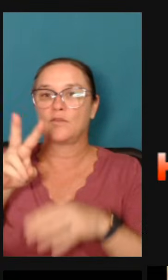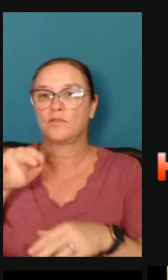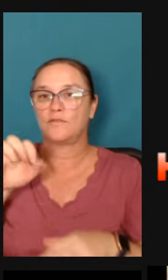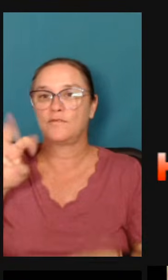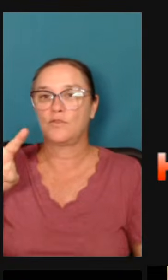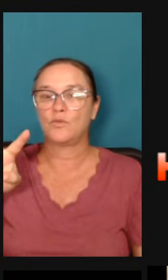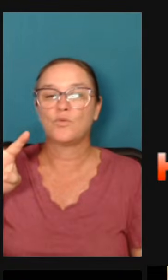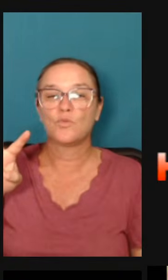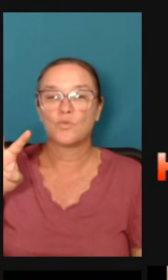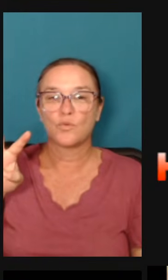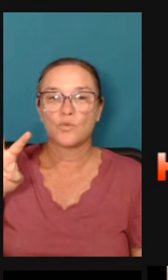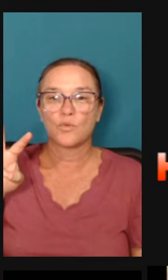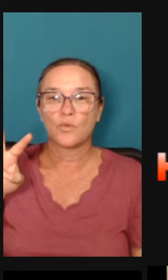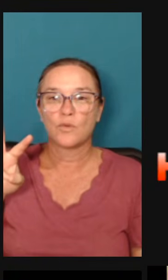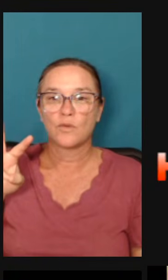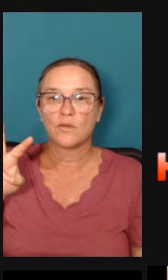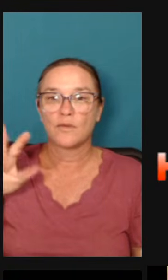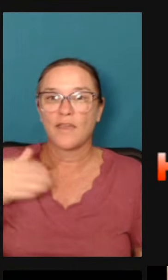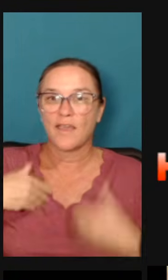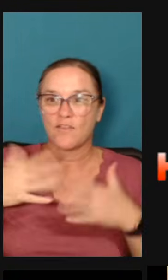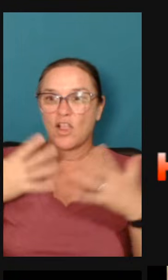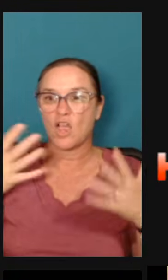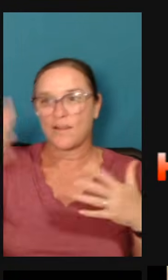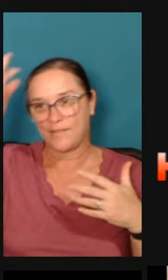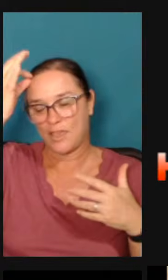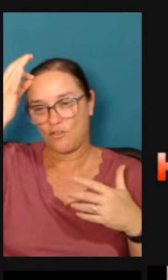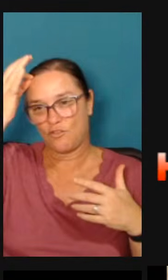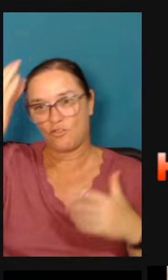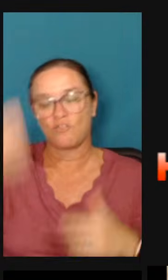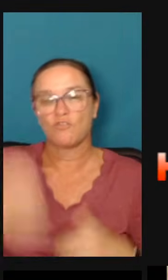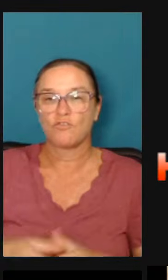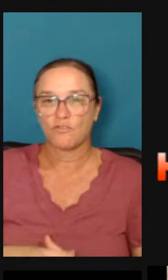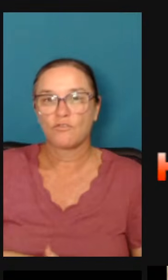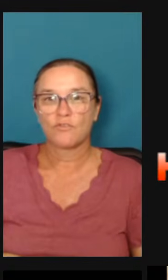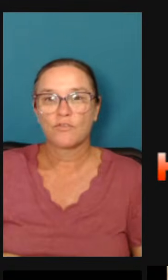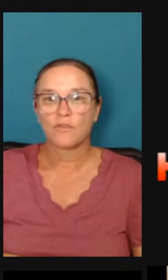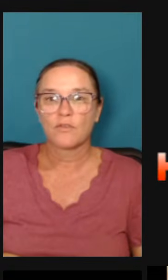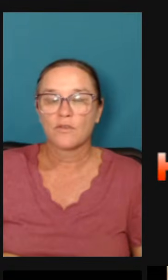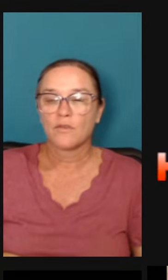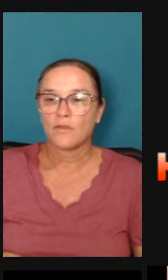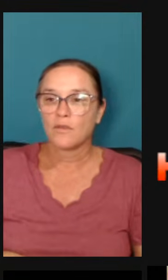mountain view, but it's pretty fine. But this is out in mountain view, this one.